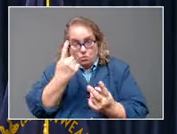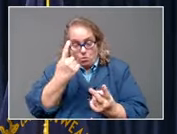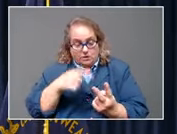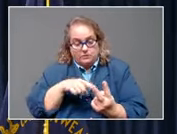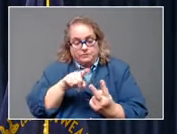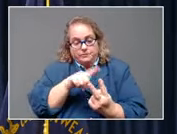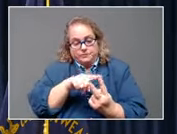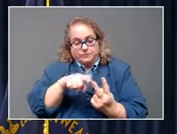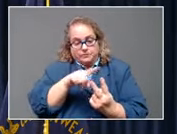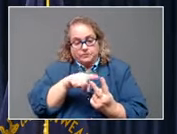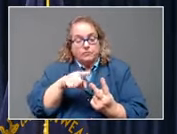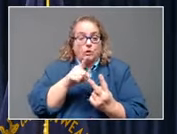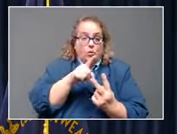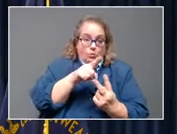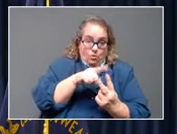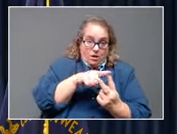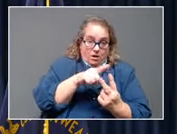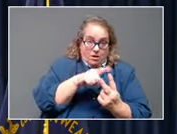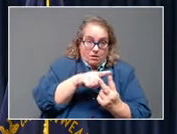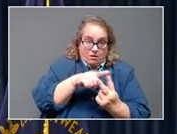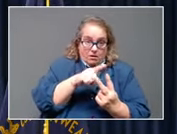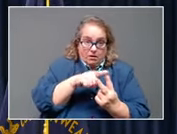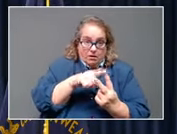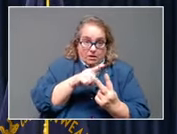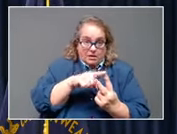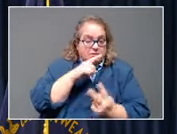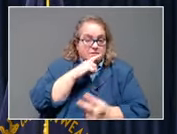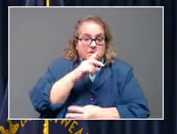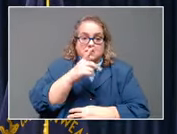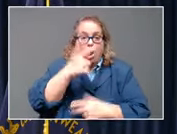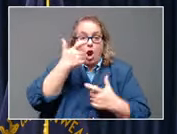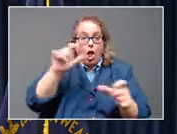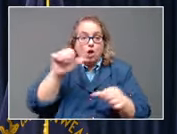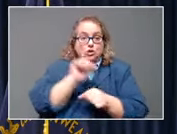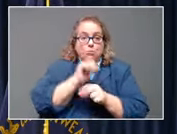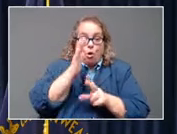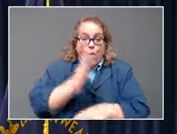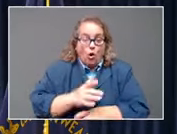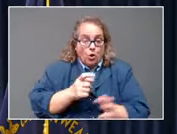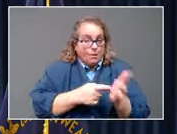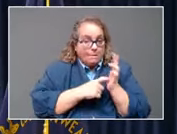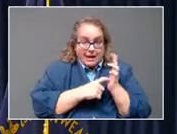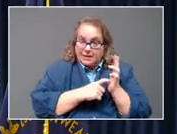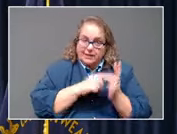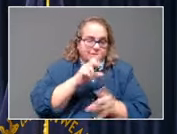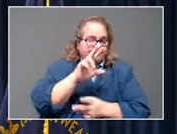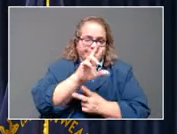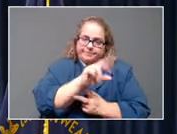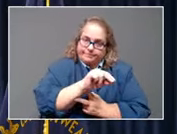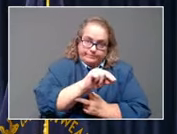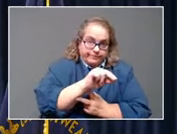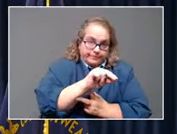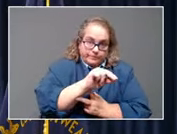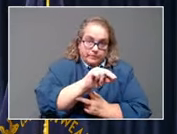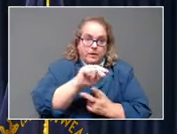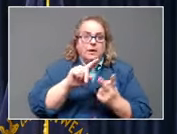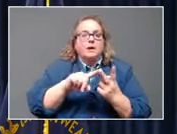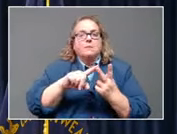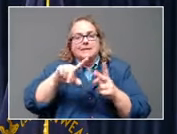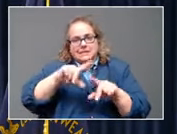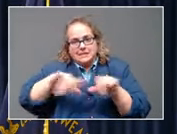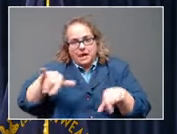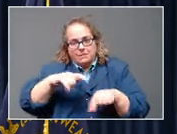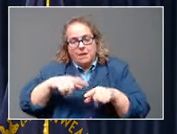it overturned the large employer mandate, but at the same time, it